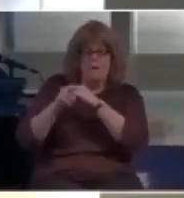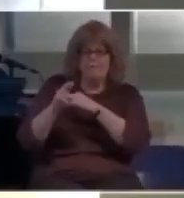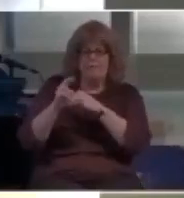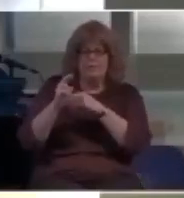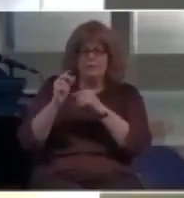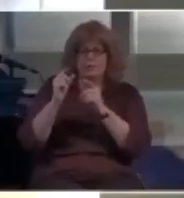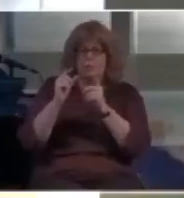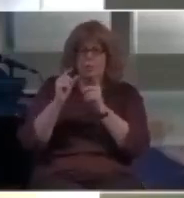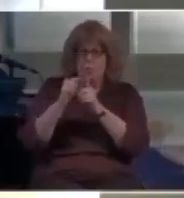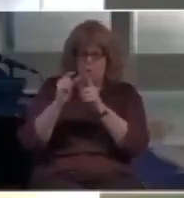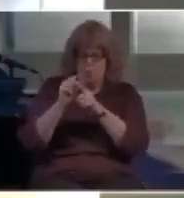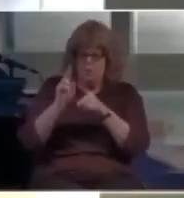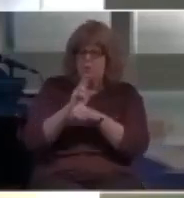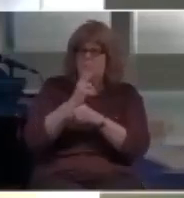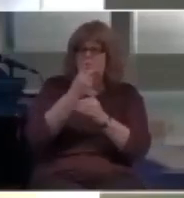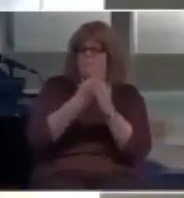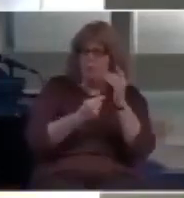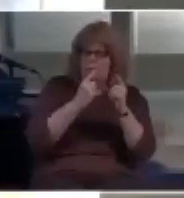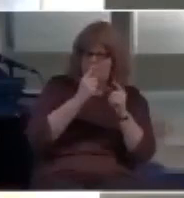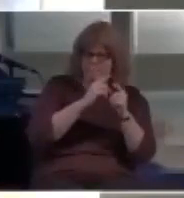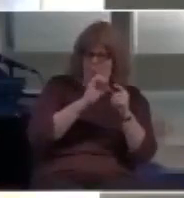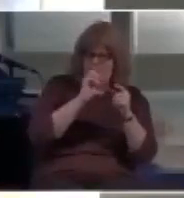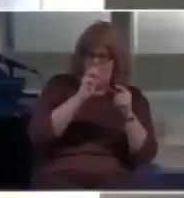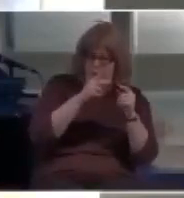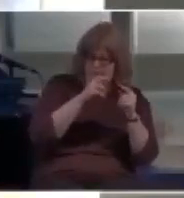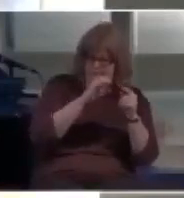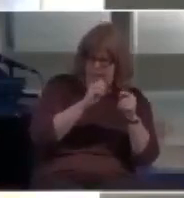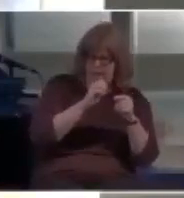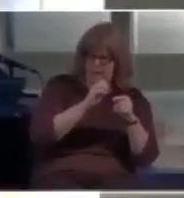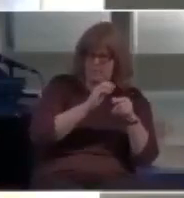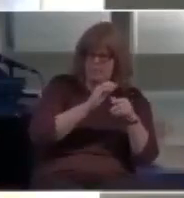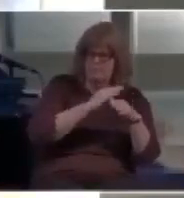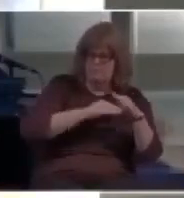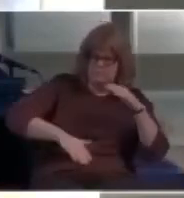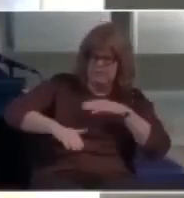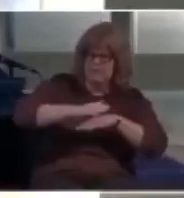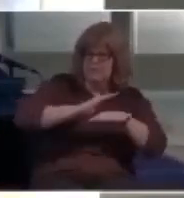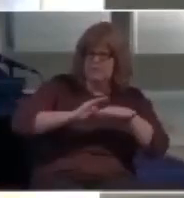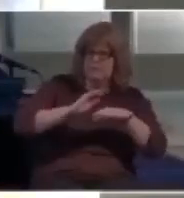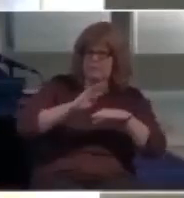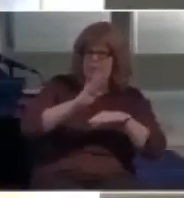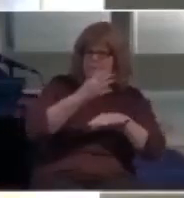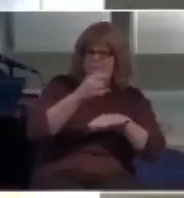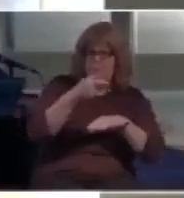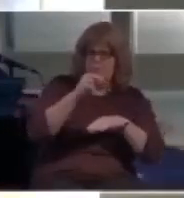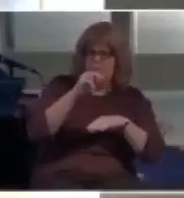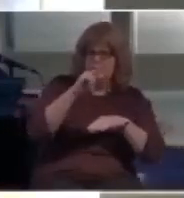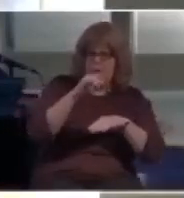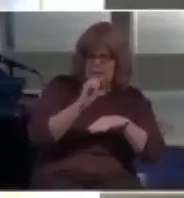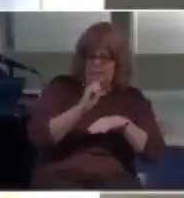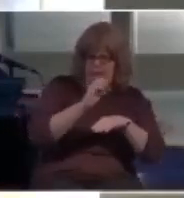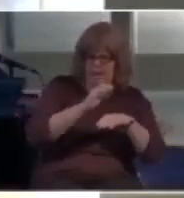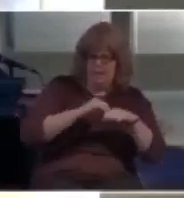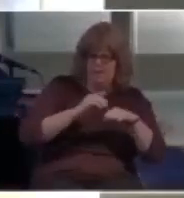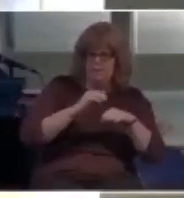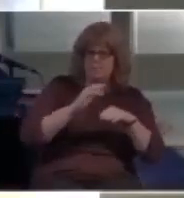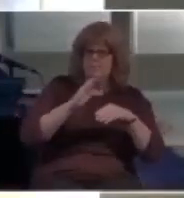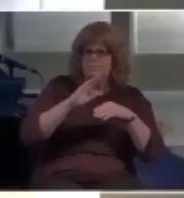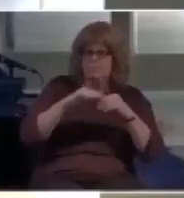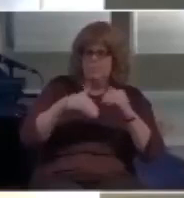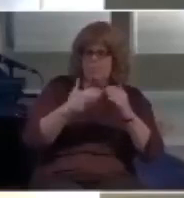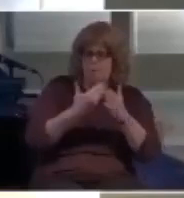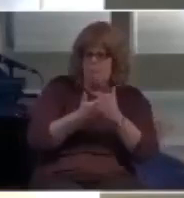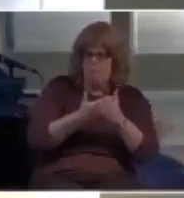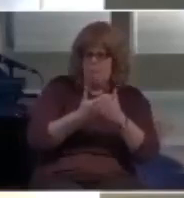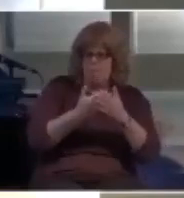will be used in both senses. Sometimes it will be used to describe the fourth Gentile empire as a whole in